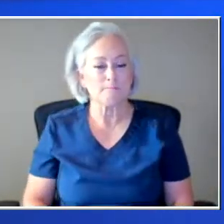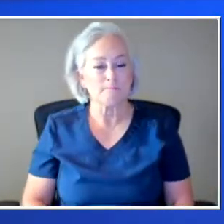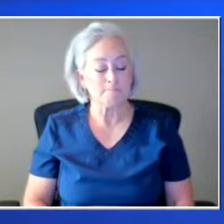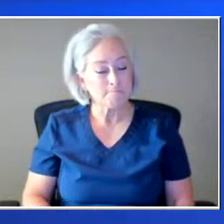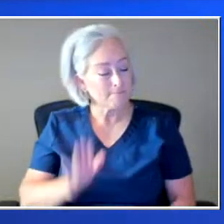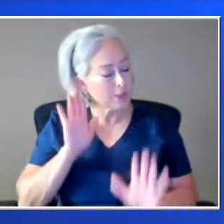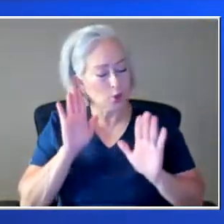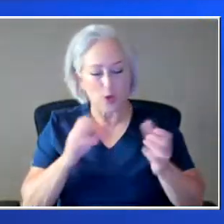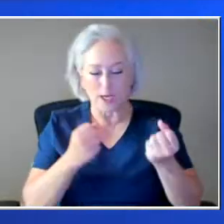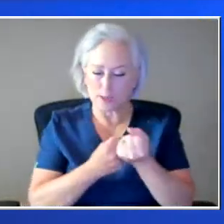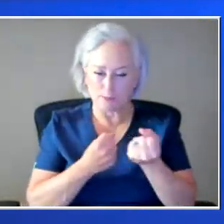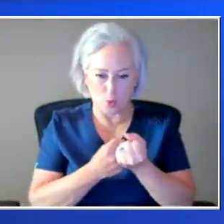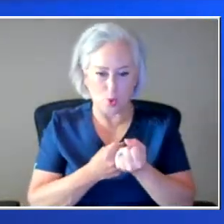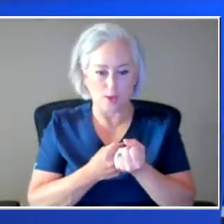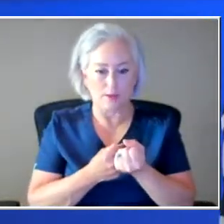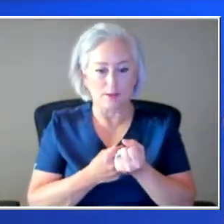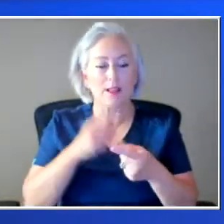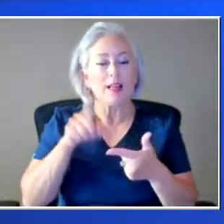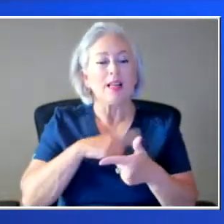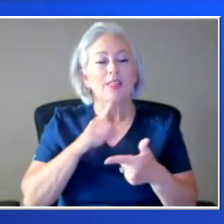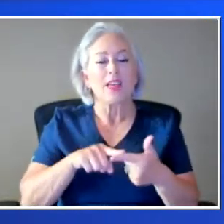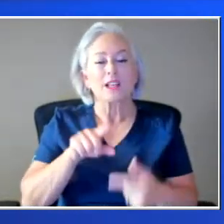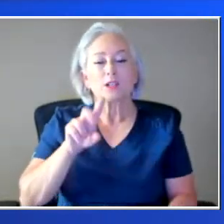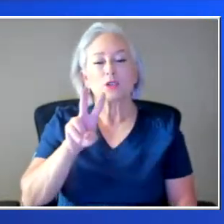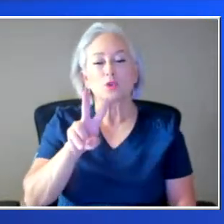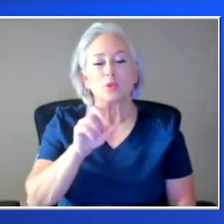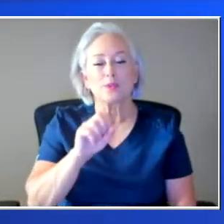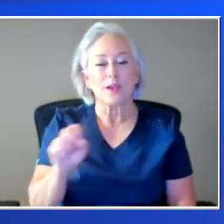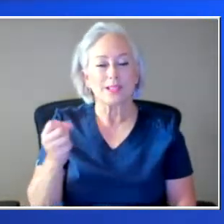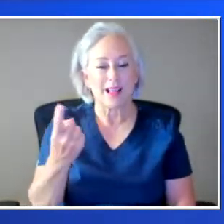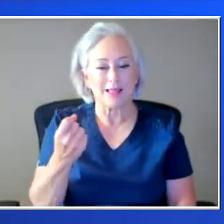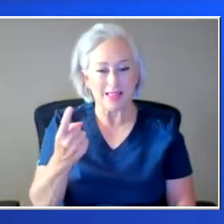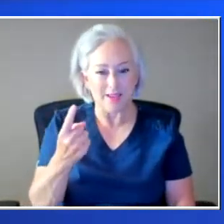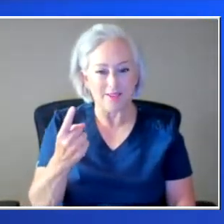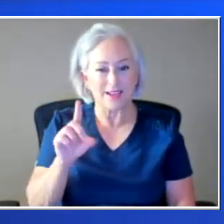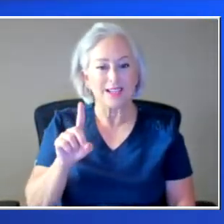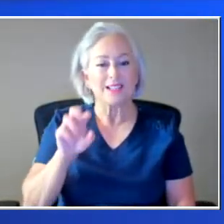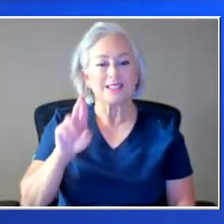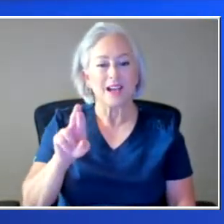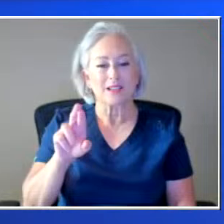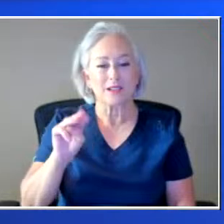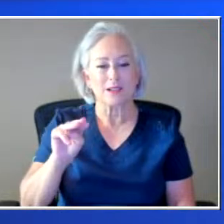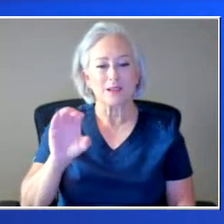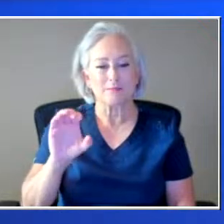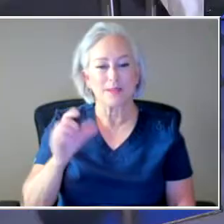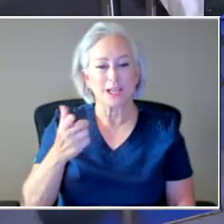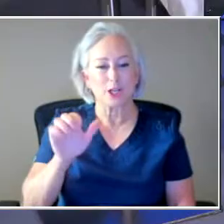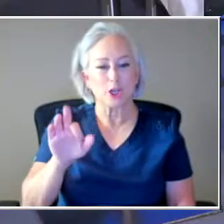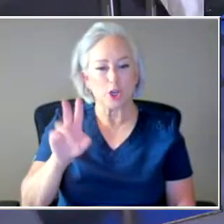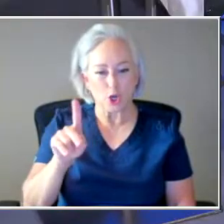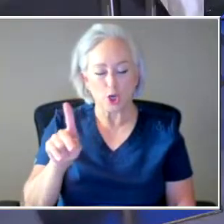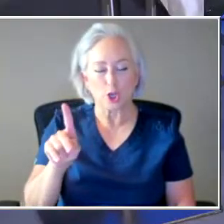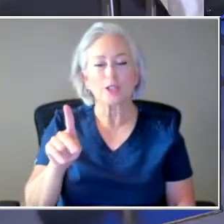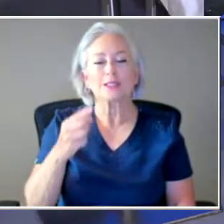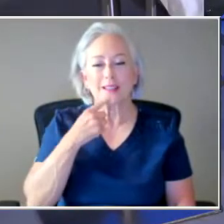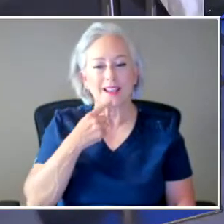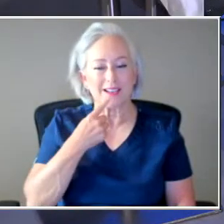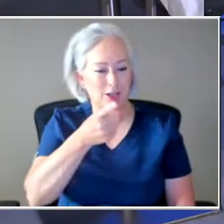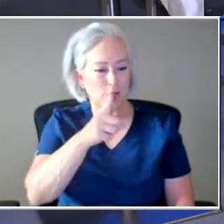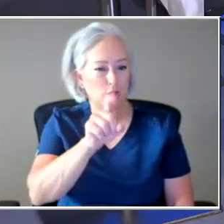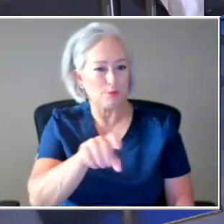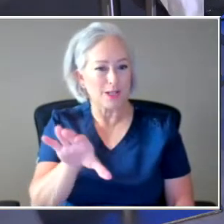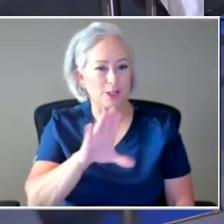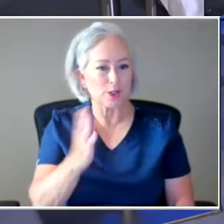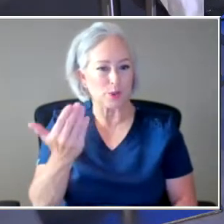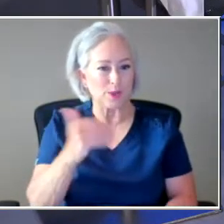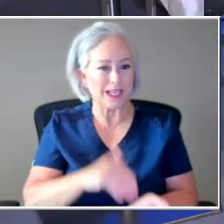2011, Dr. McGurk called me into his office and told me I had to do it again. So I want to talk about that. So this was the second